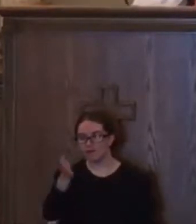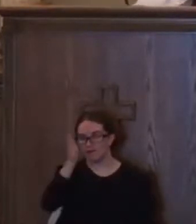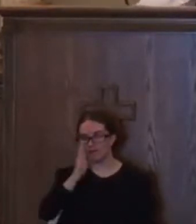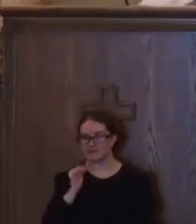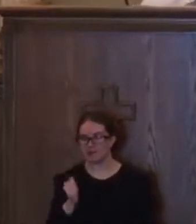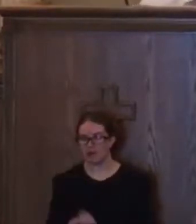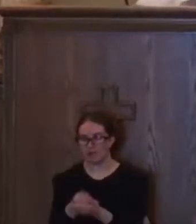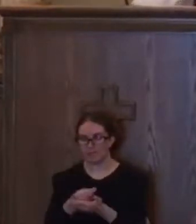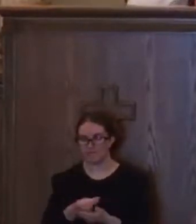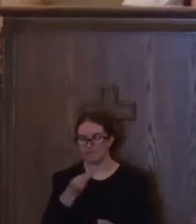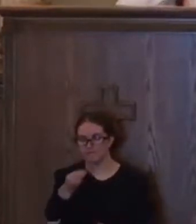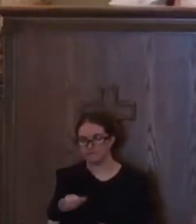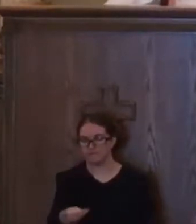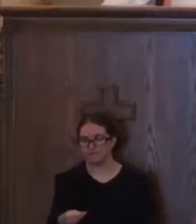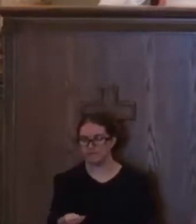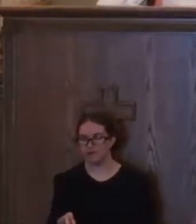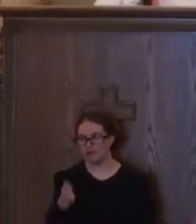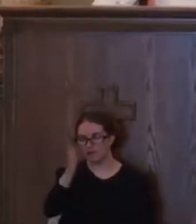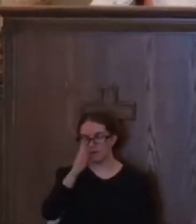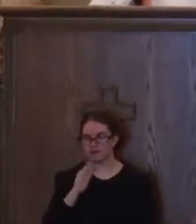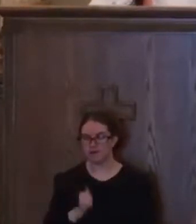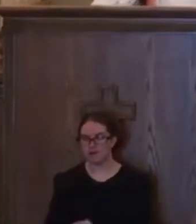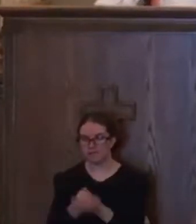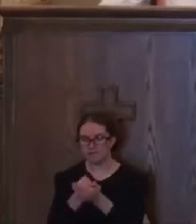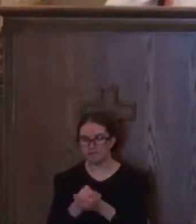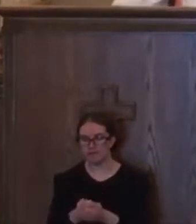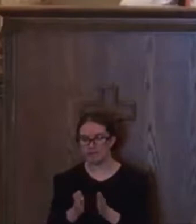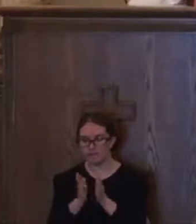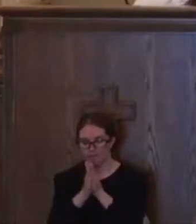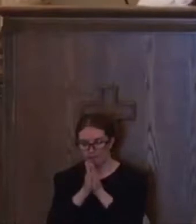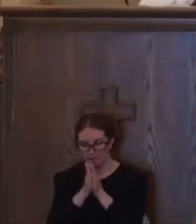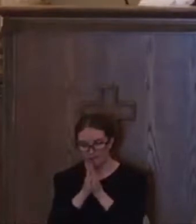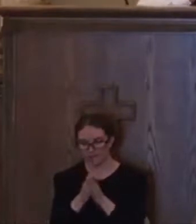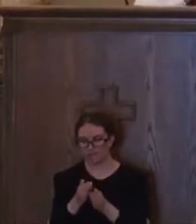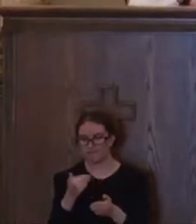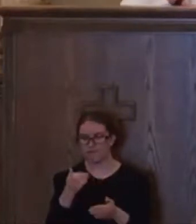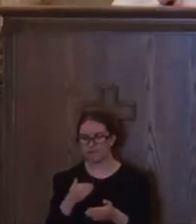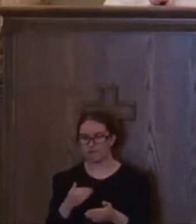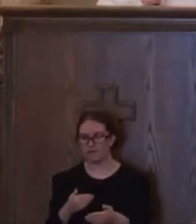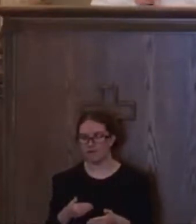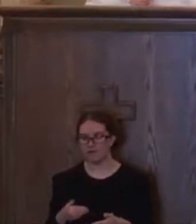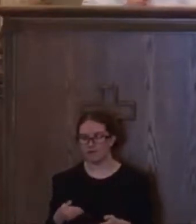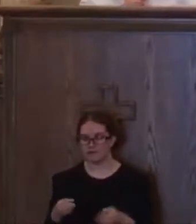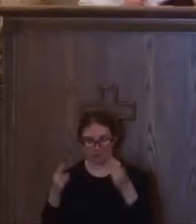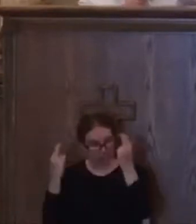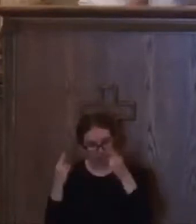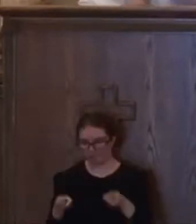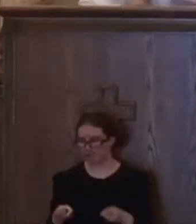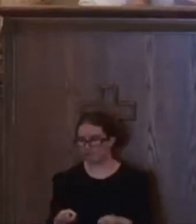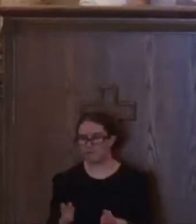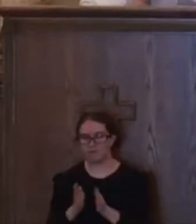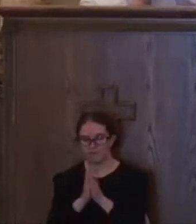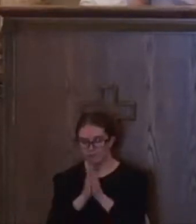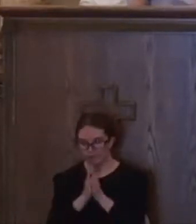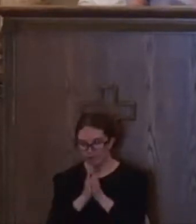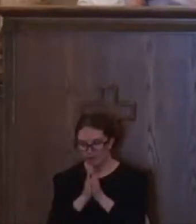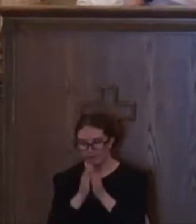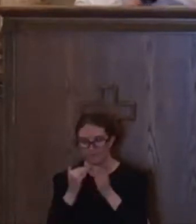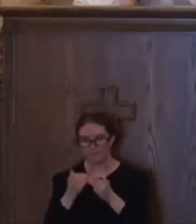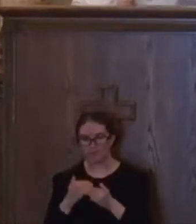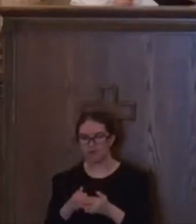help you financially? You think God's going to help you? You prayed before, and it's never happened. You prayed